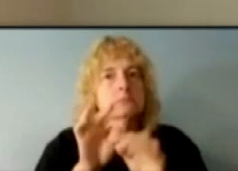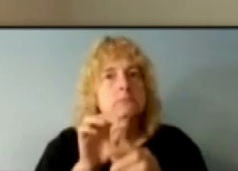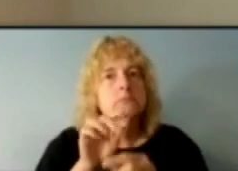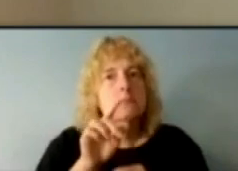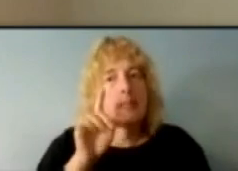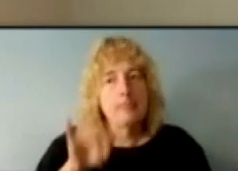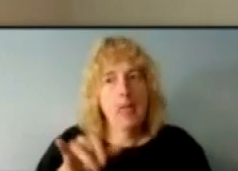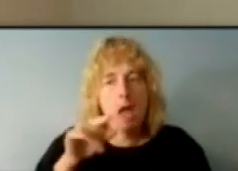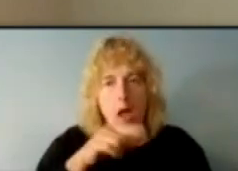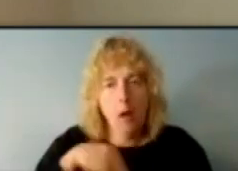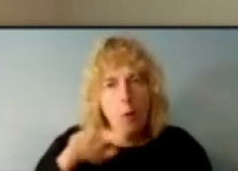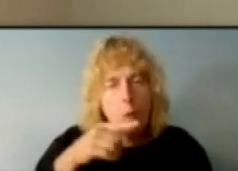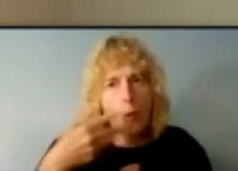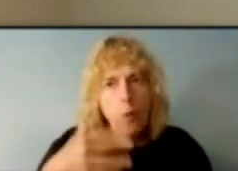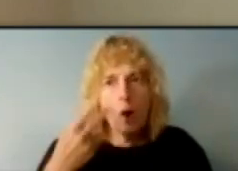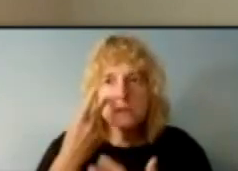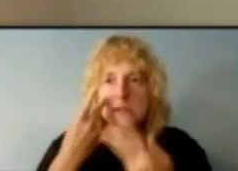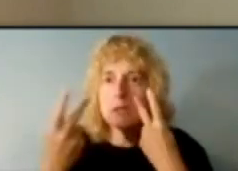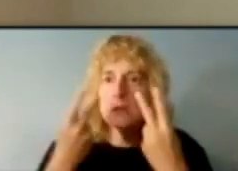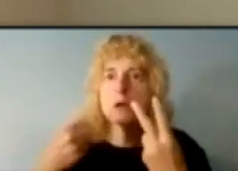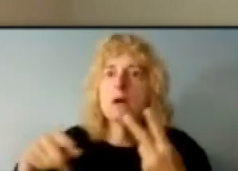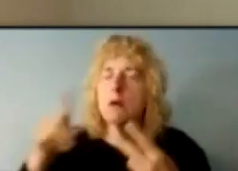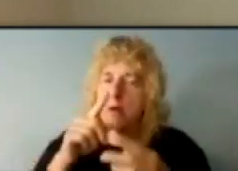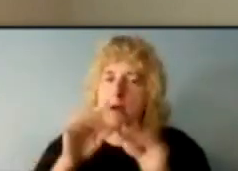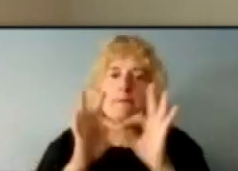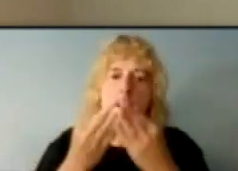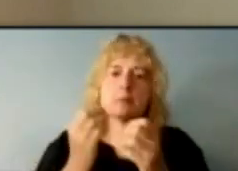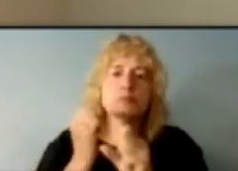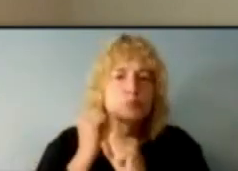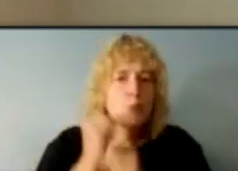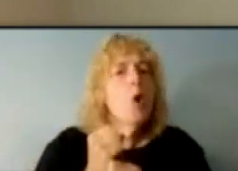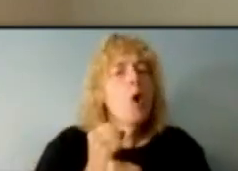resilience is so important. Thank you.